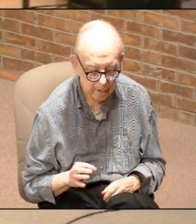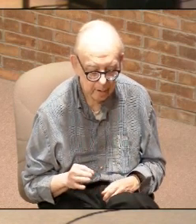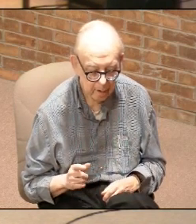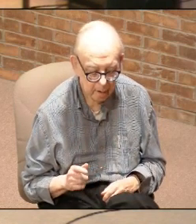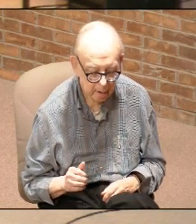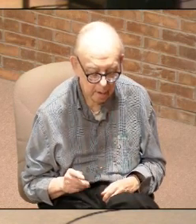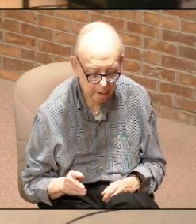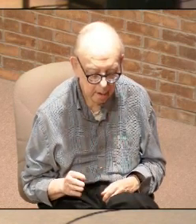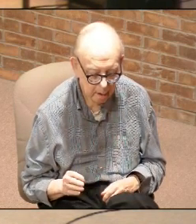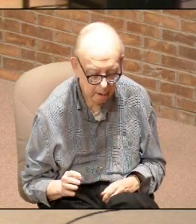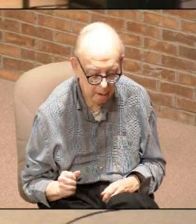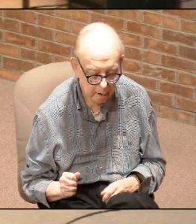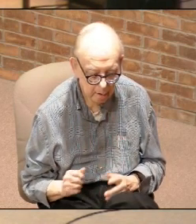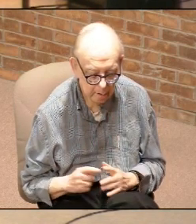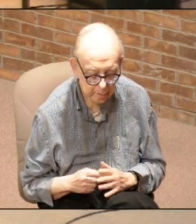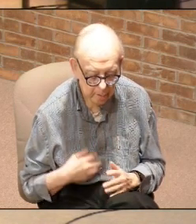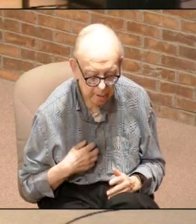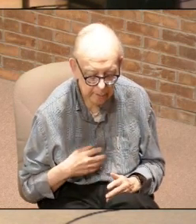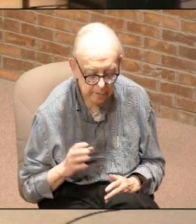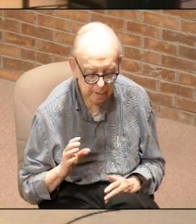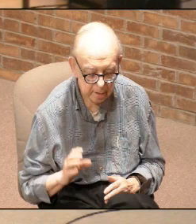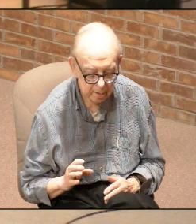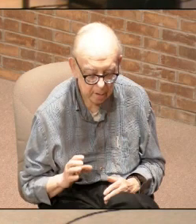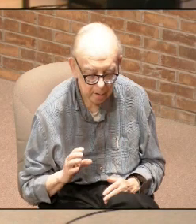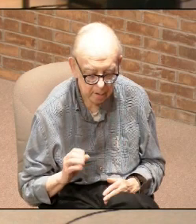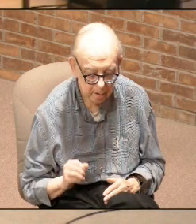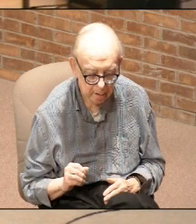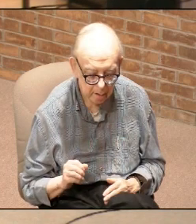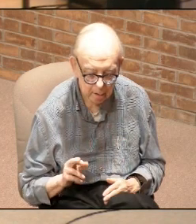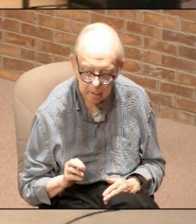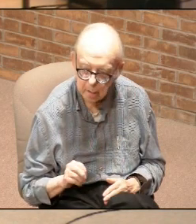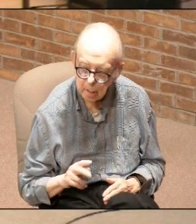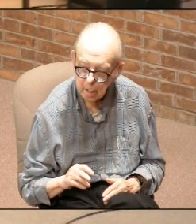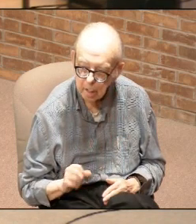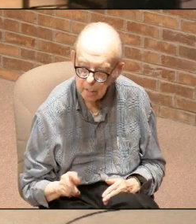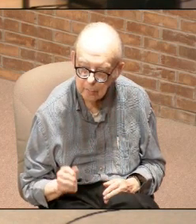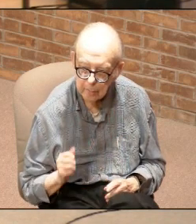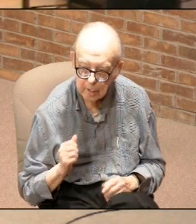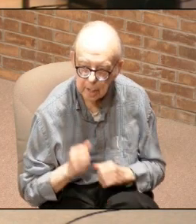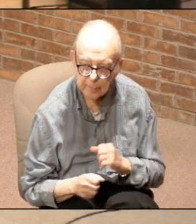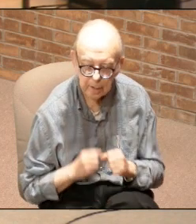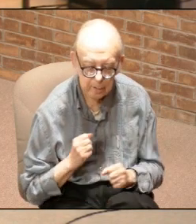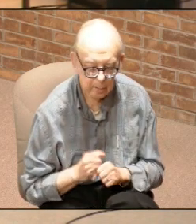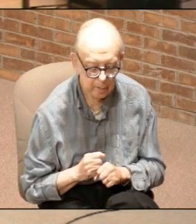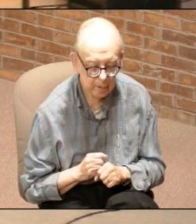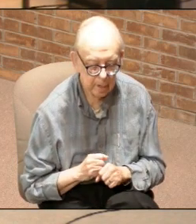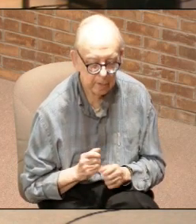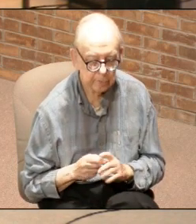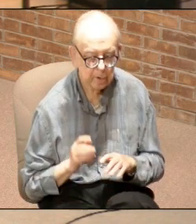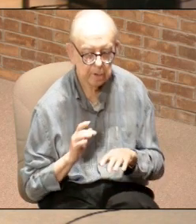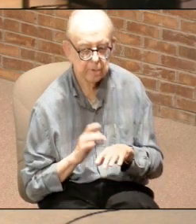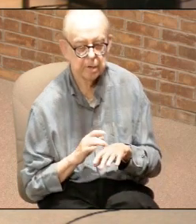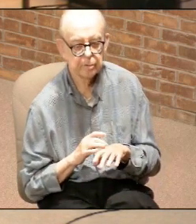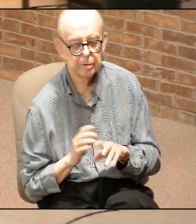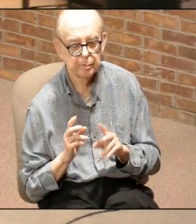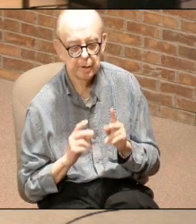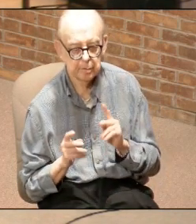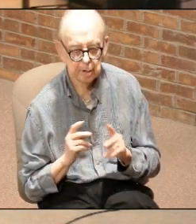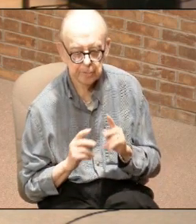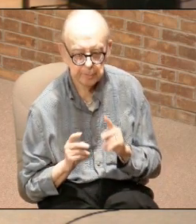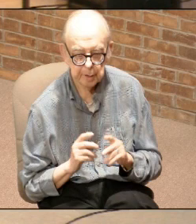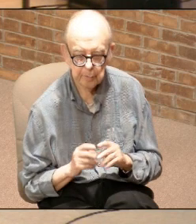we started having a carnival every year and started reaching and reaching and reaching people